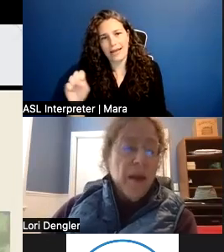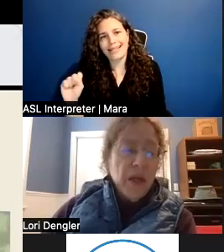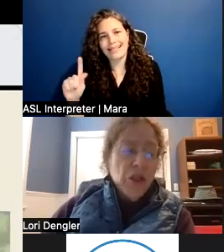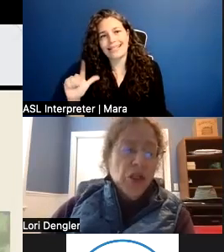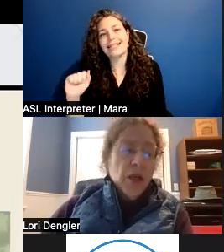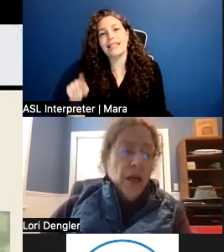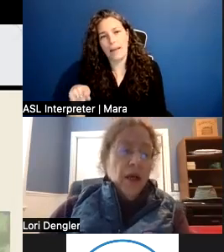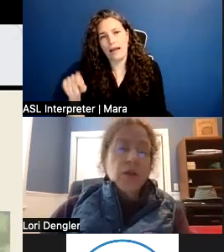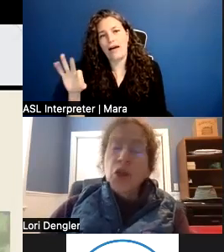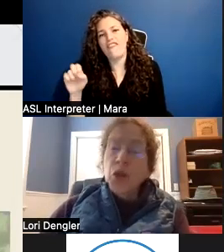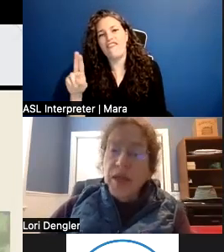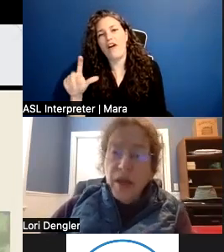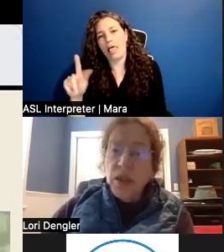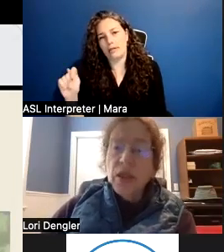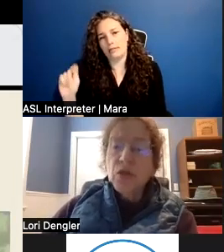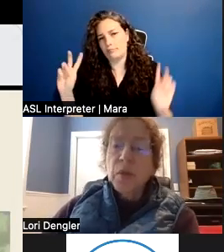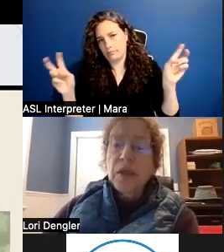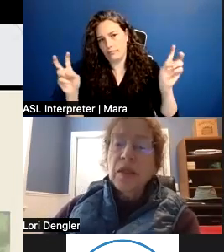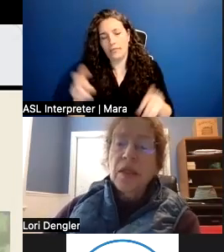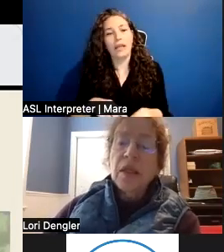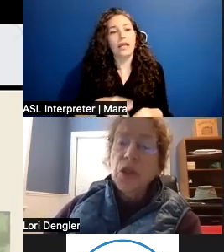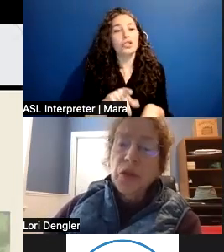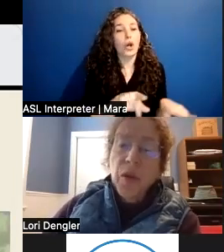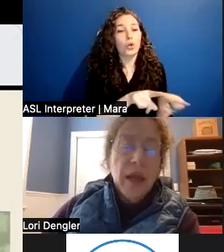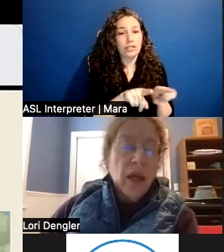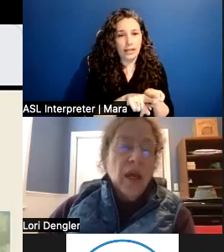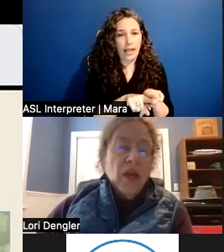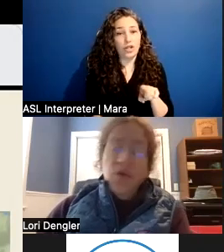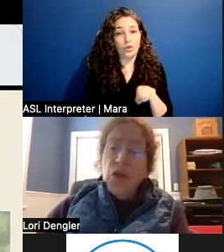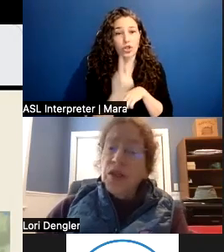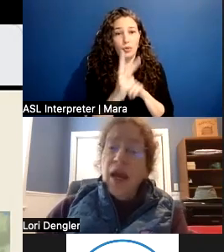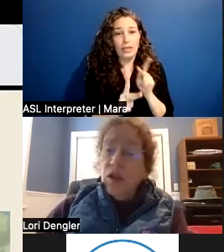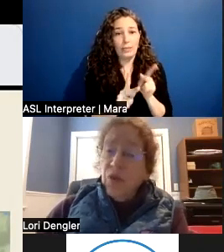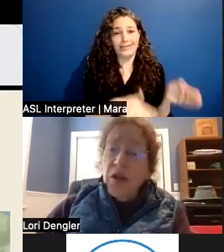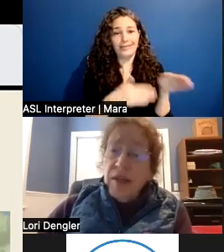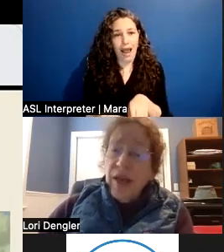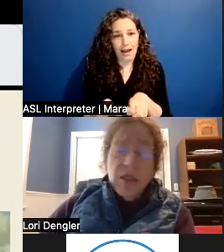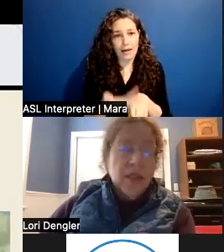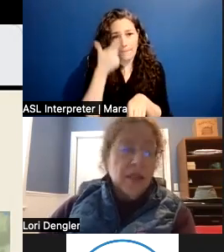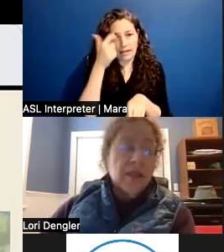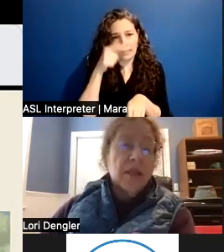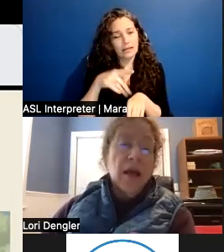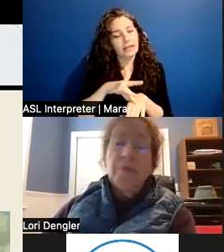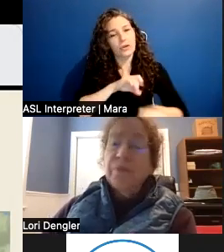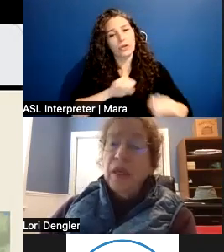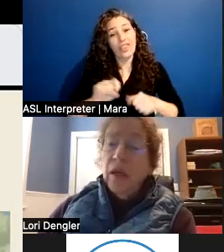the damage. 2 deaths attributed to this earthquake. The first California death